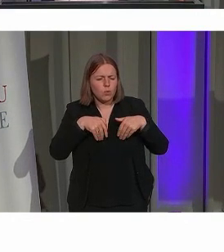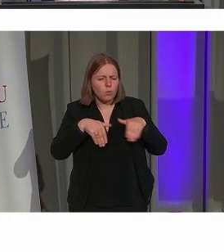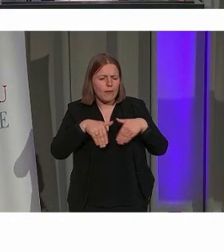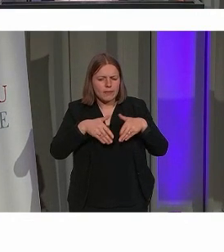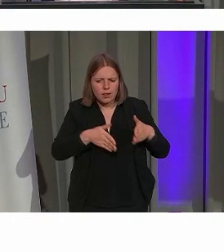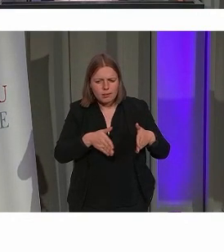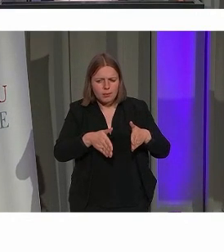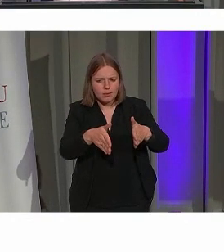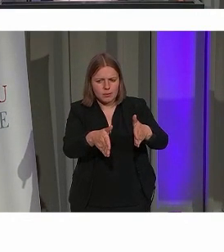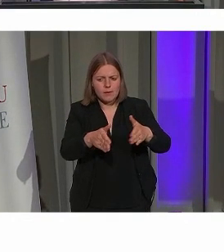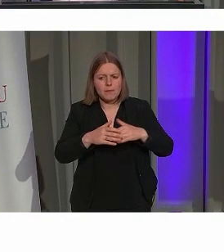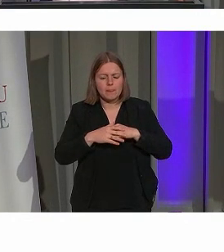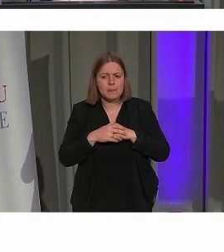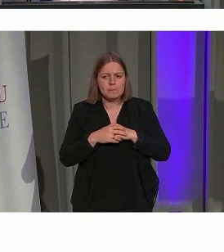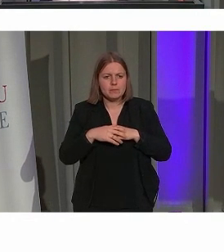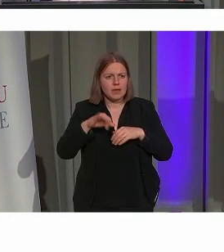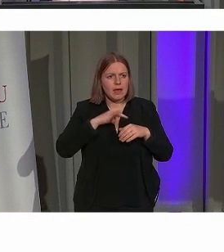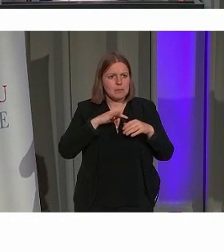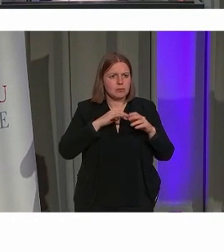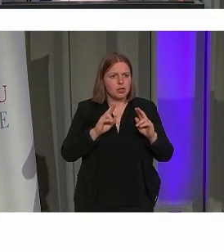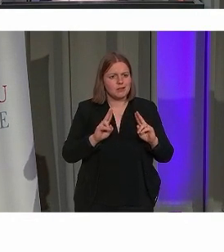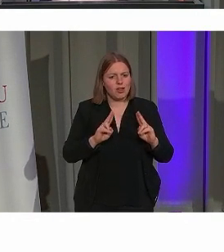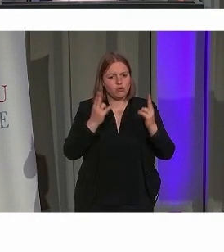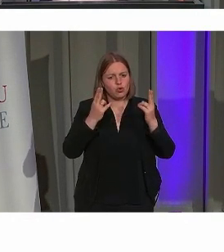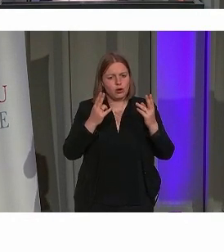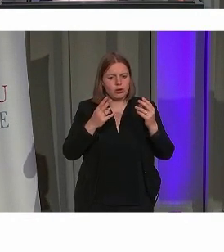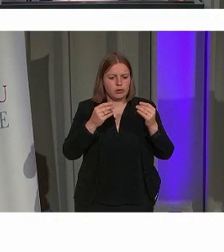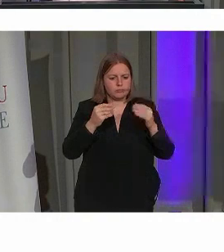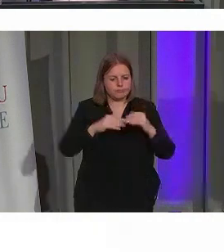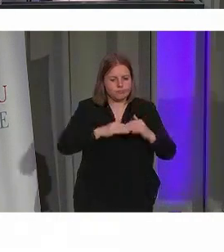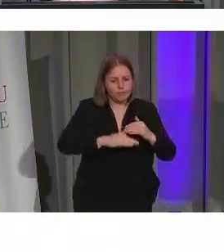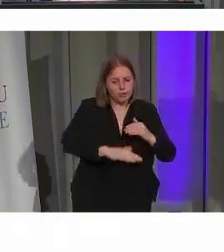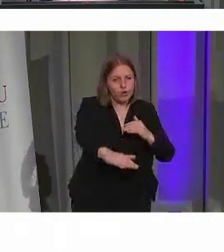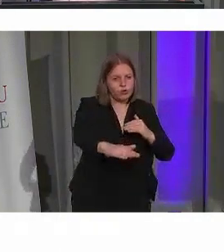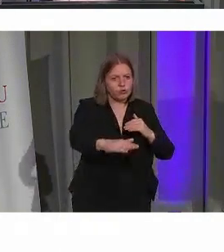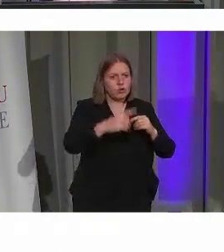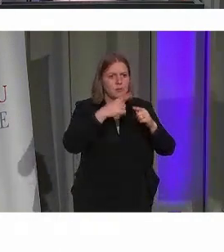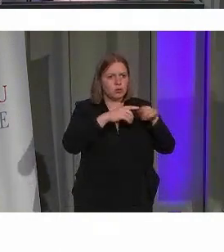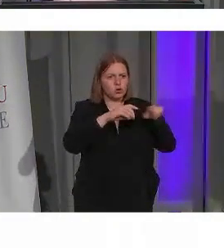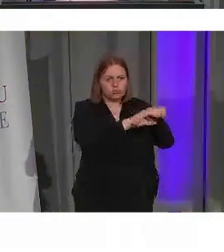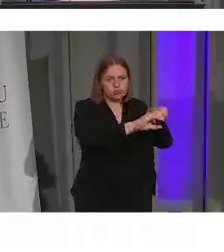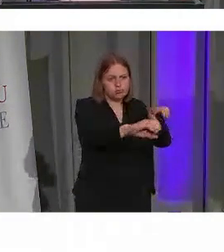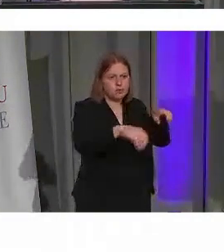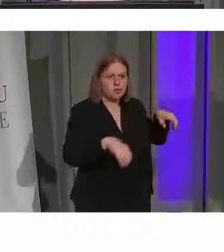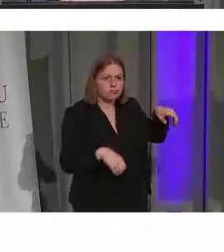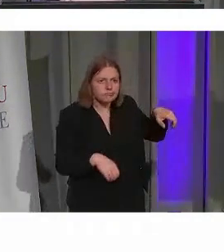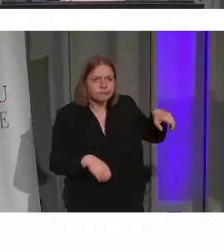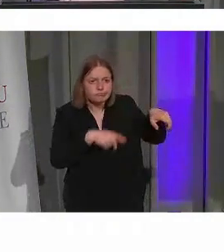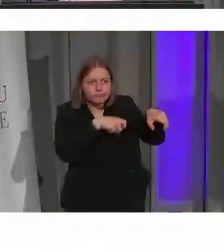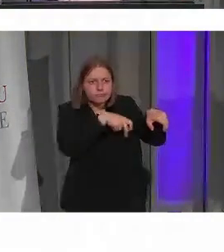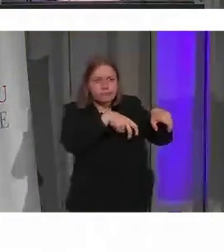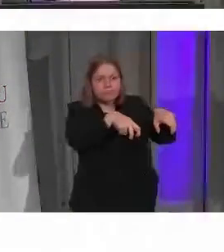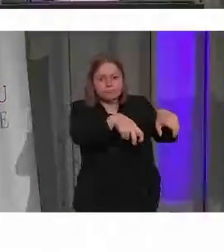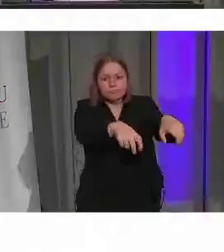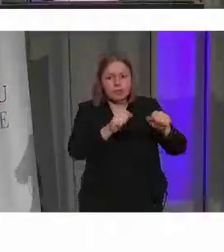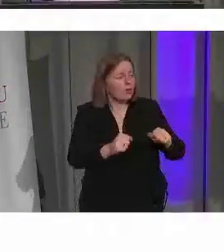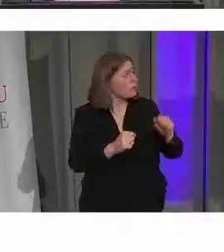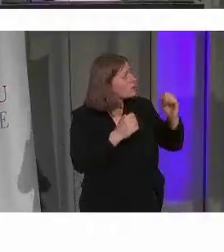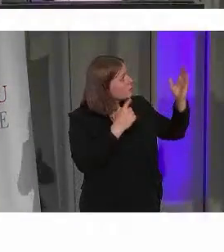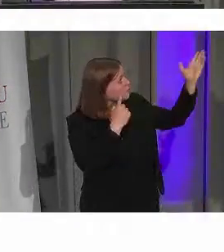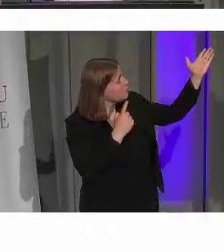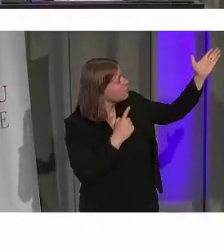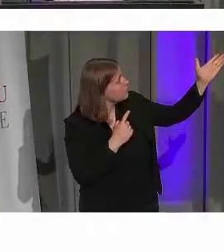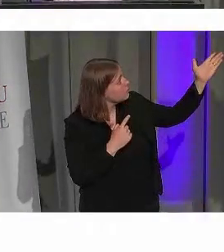compact natural pavement and a handrail as a viewpoint. This is a